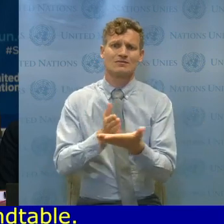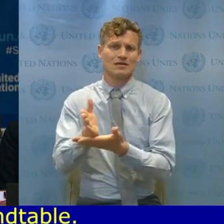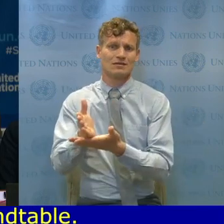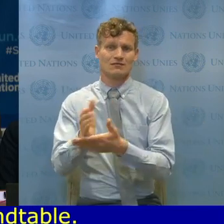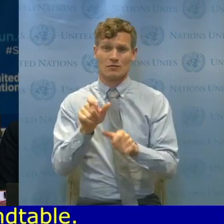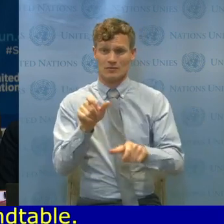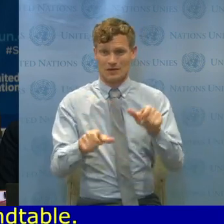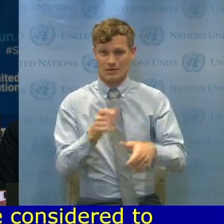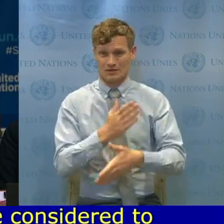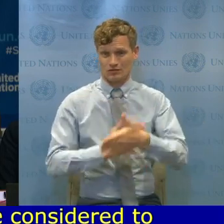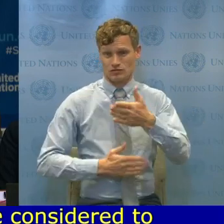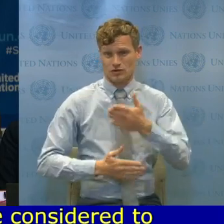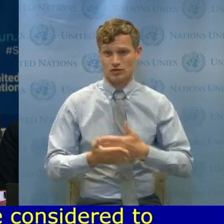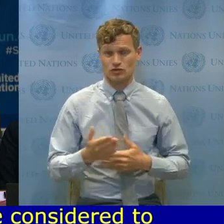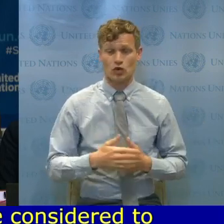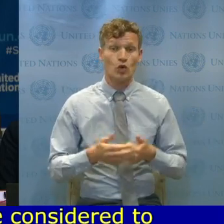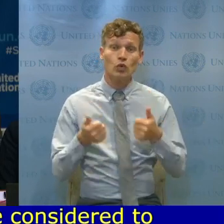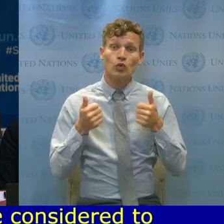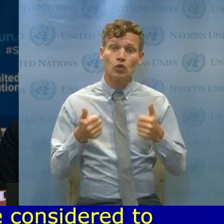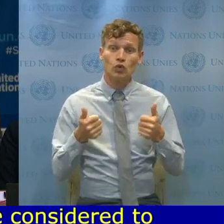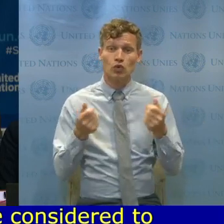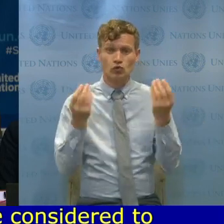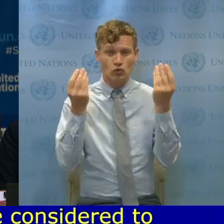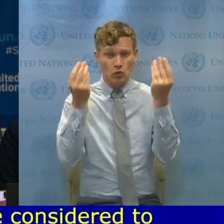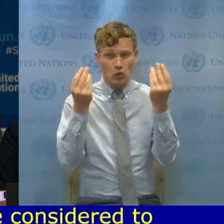non-discriminatory, and affordable